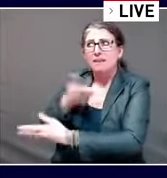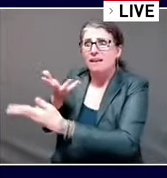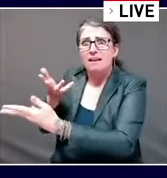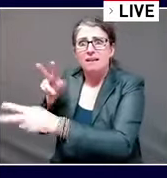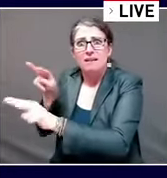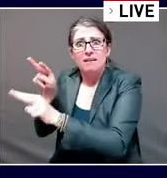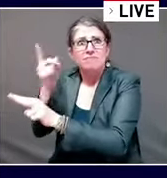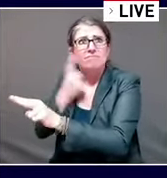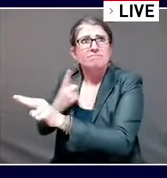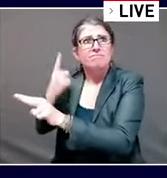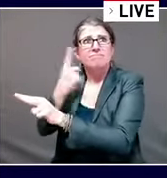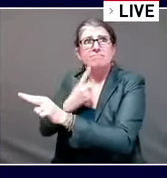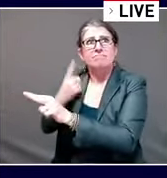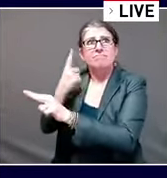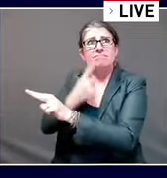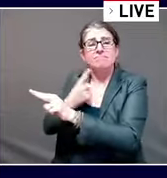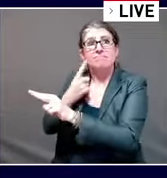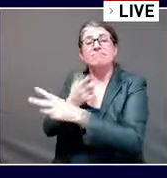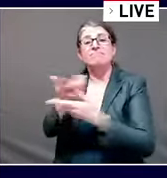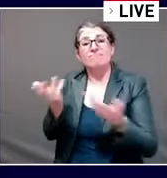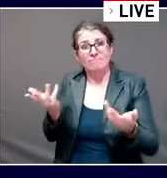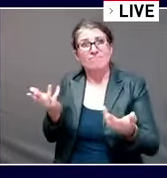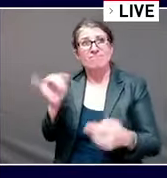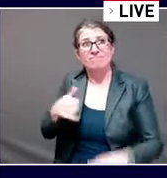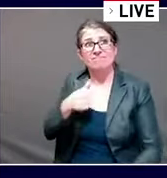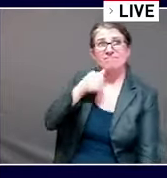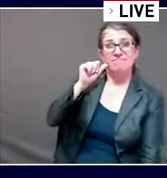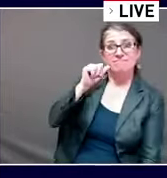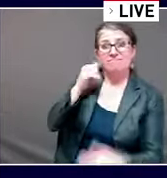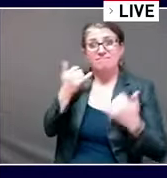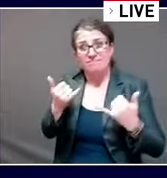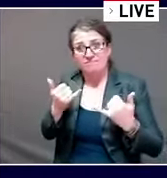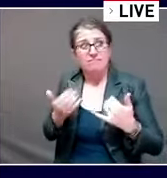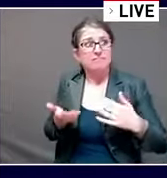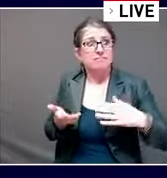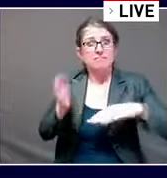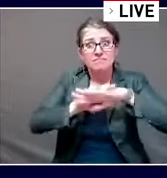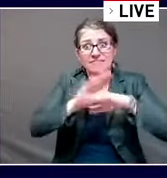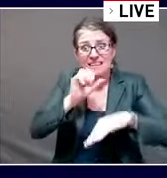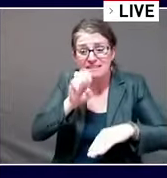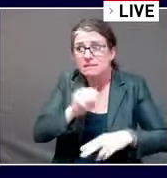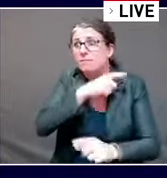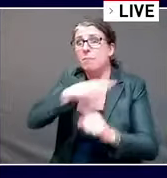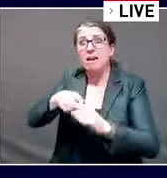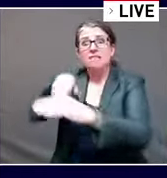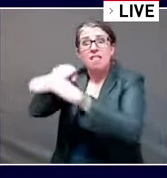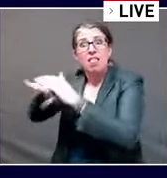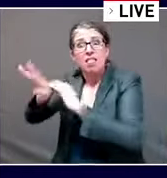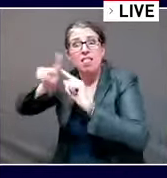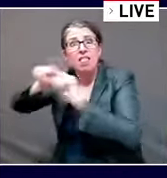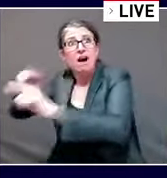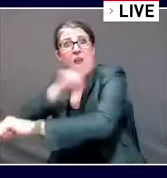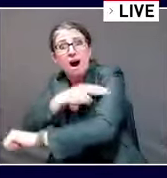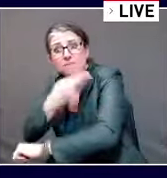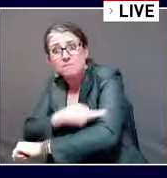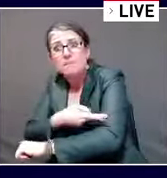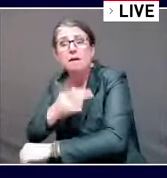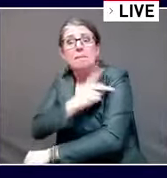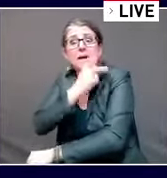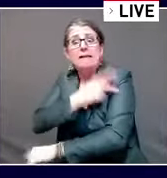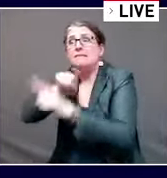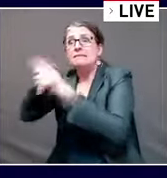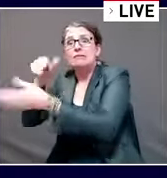not just on the patients, not just on their families and communities, but most definitely on healthcare workers across